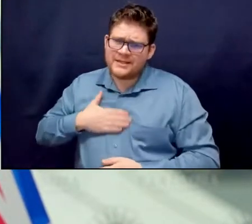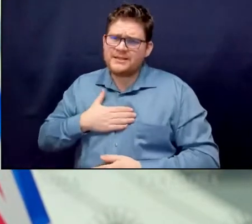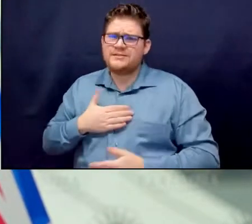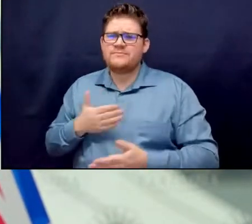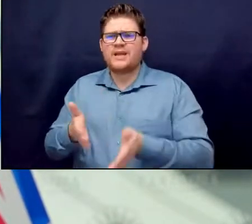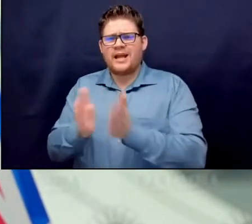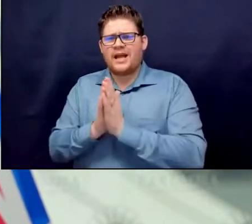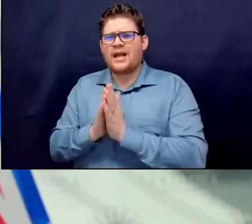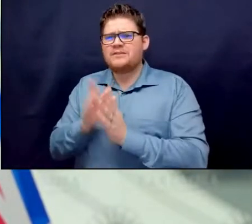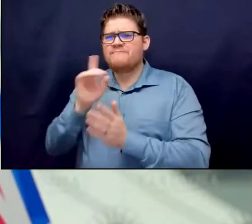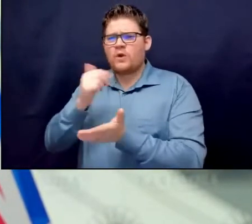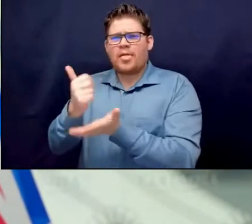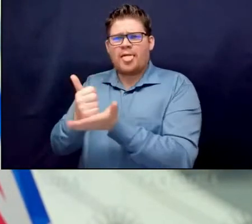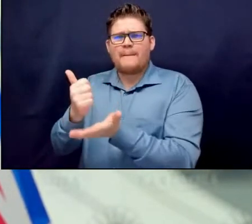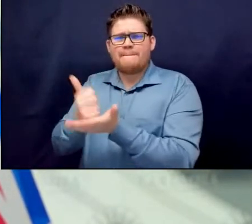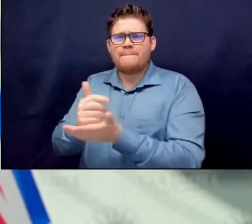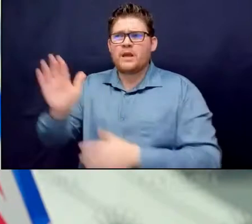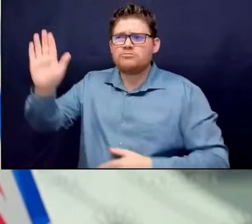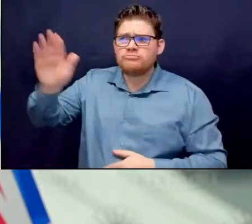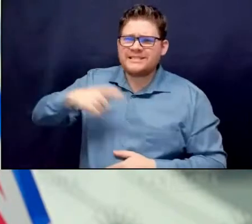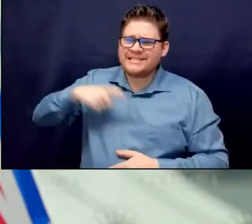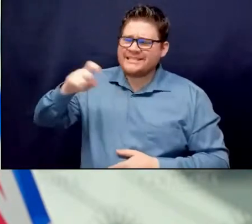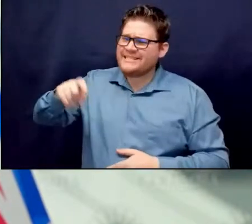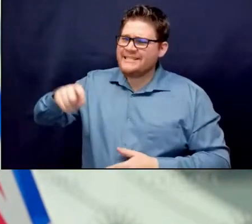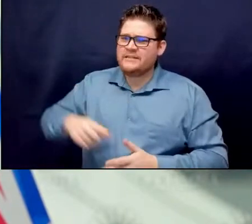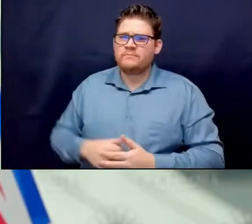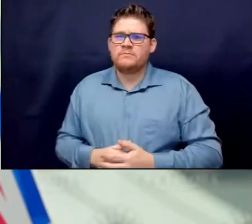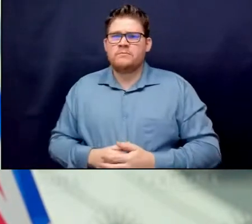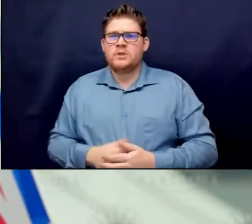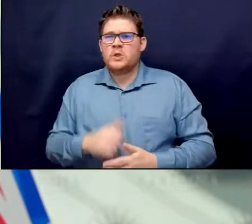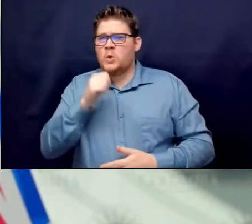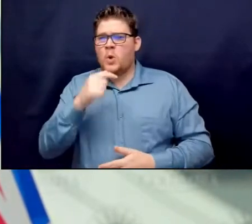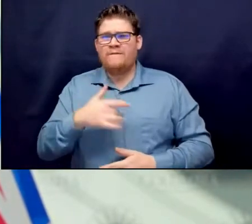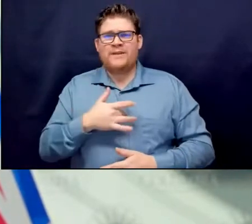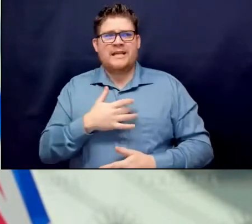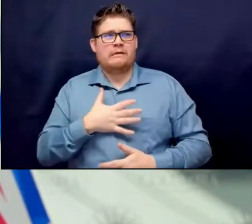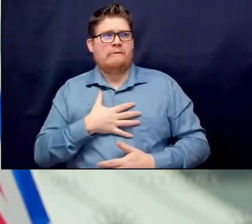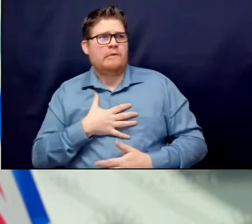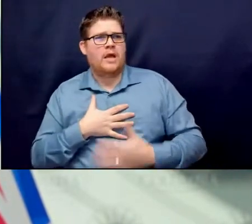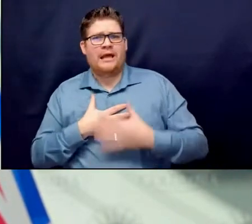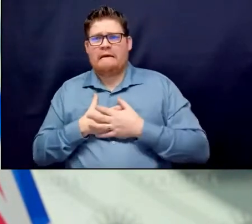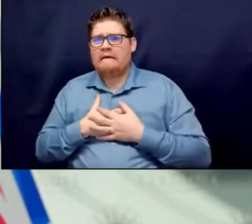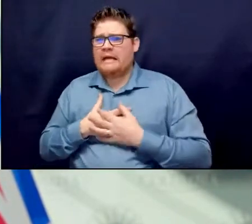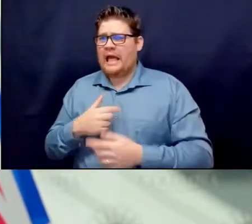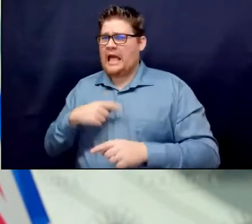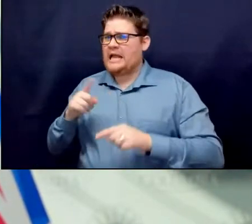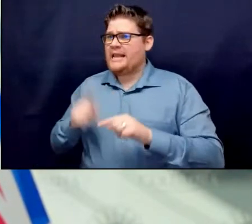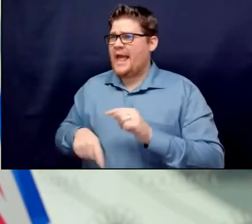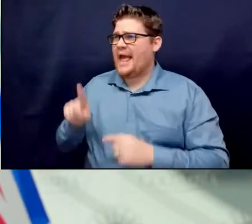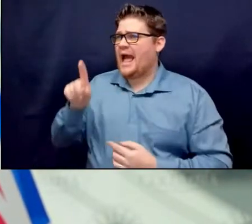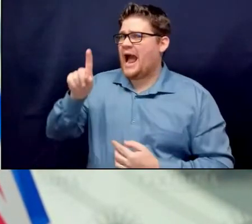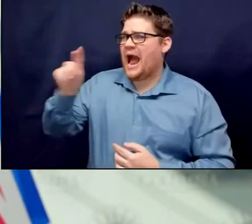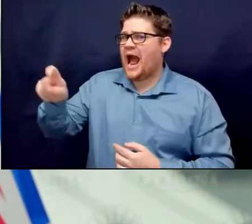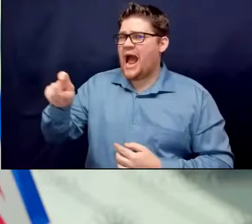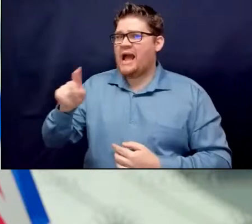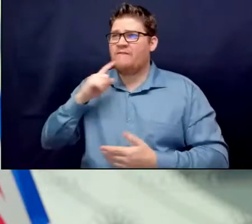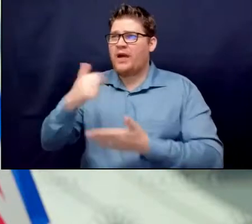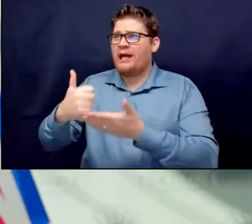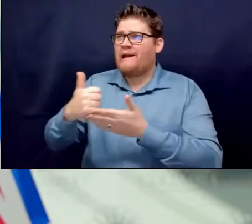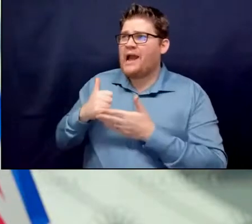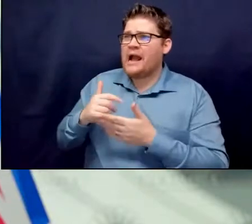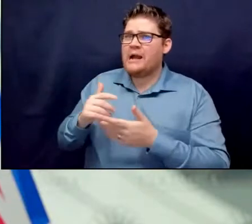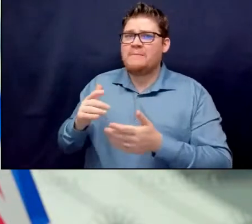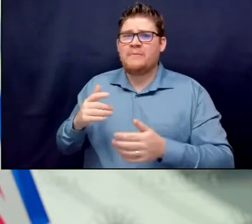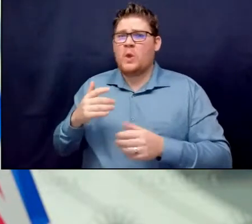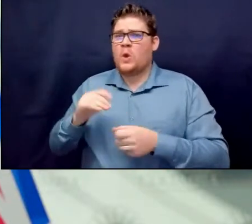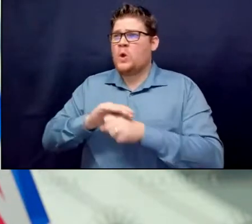by this. Our healthcare teams are doing a remarkable job, not just dealing with COVID-19, not just dealing with the overdose public health